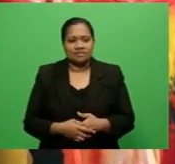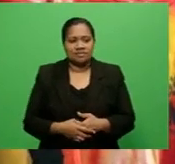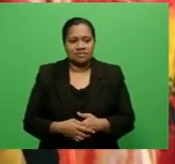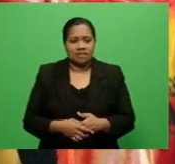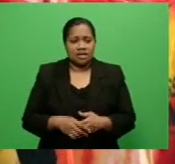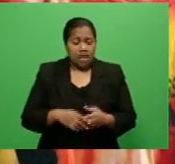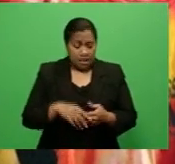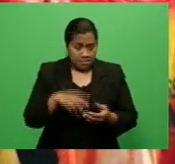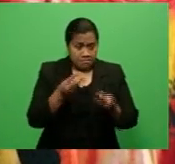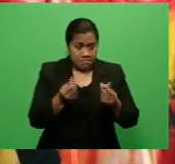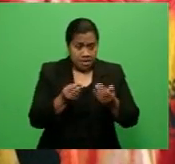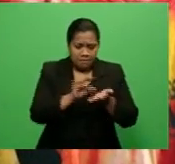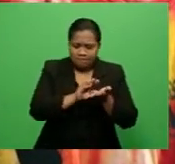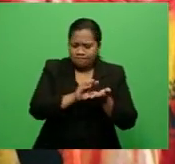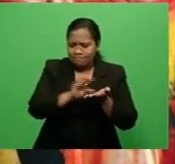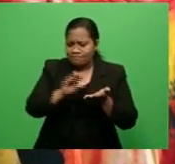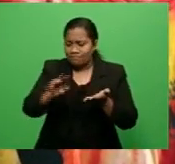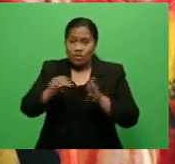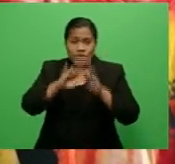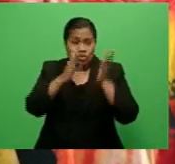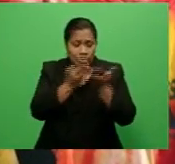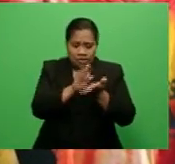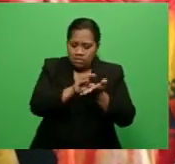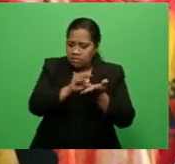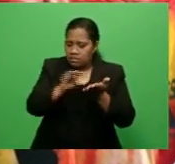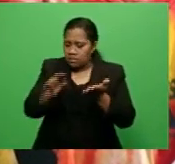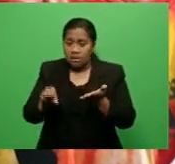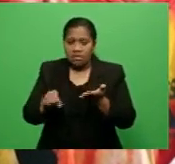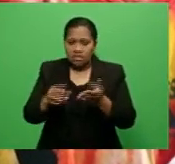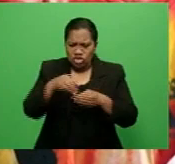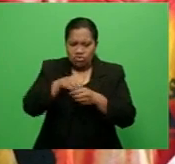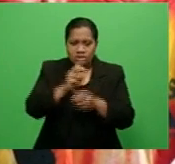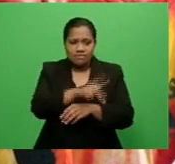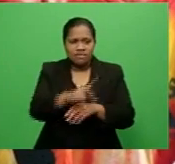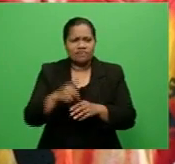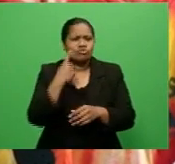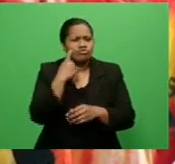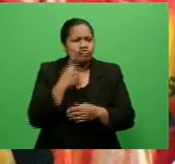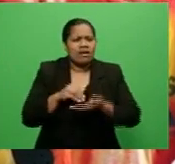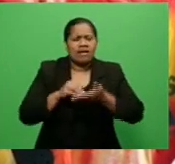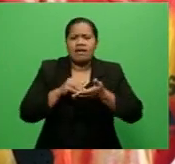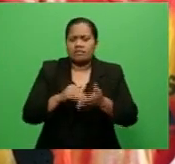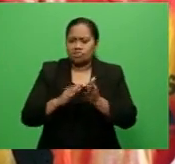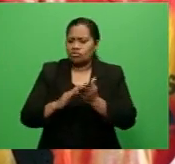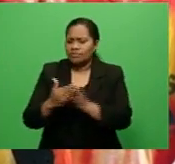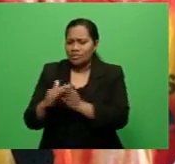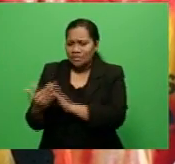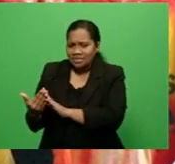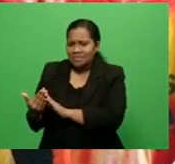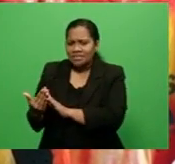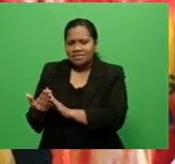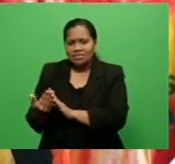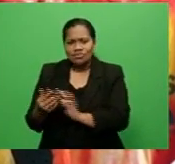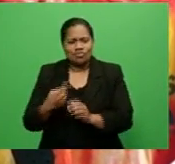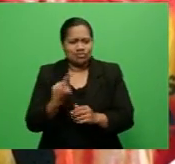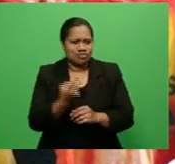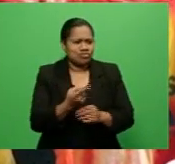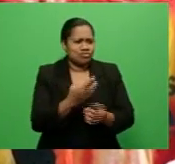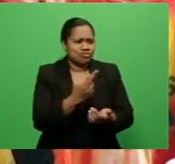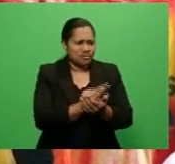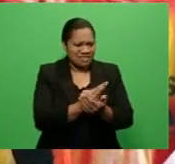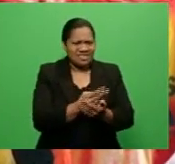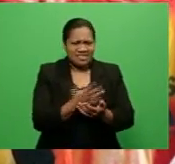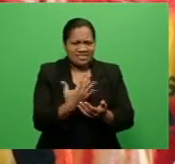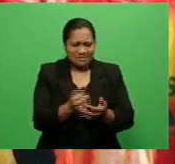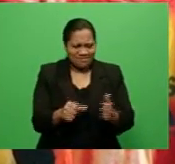some money across the world, but including in the Pacific, to try and help communities that have been disadvantaged through